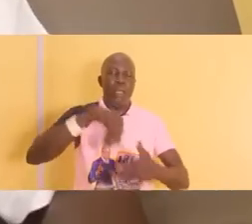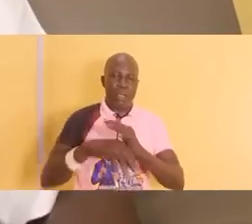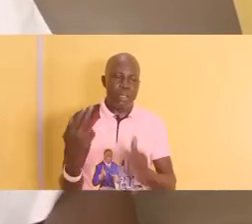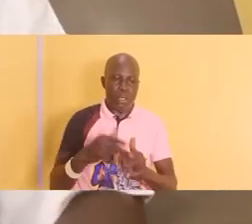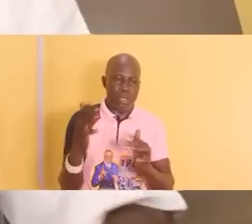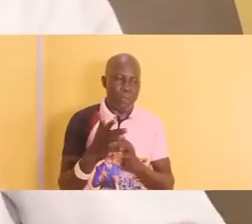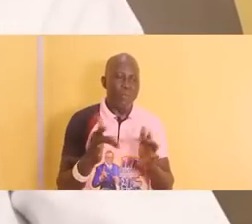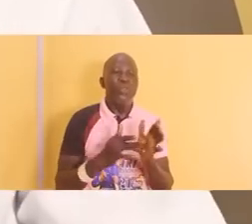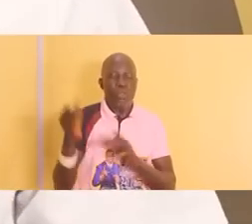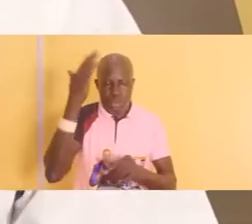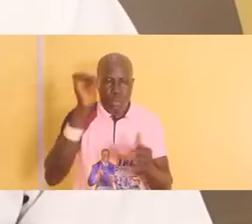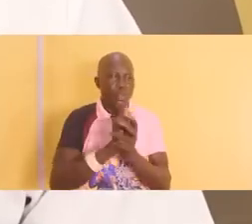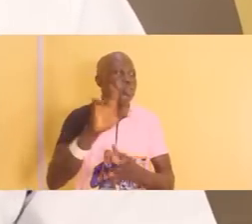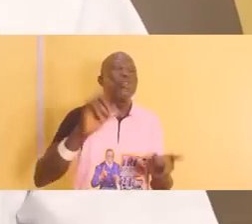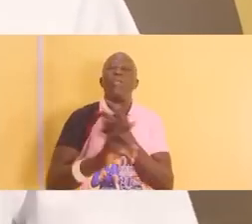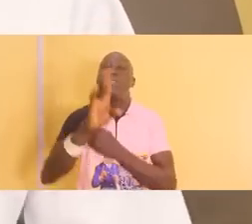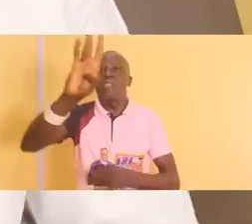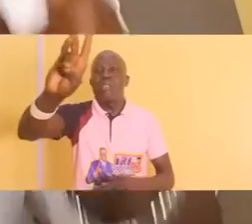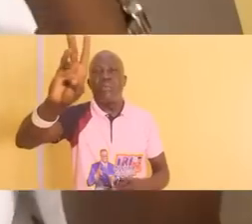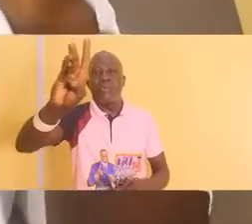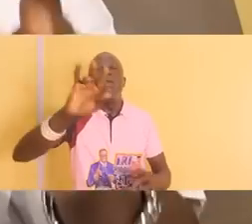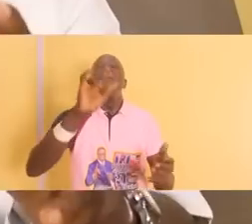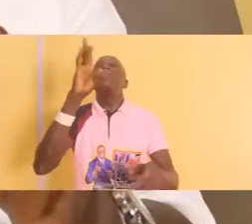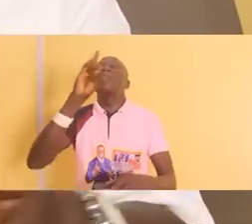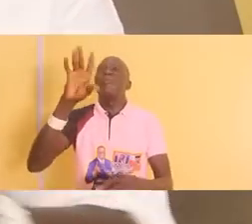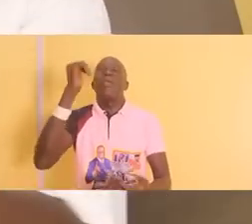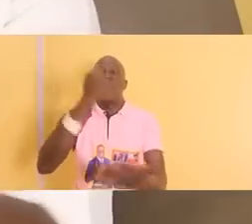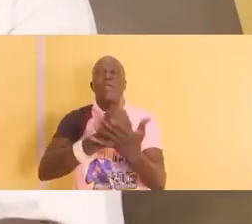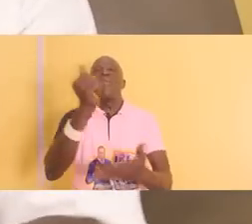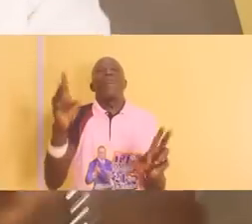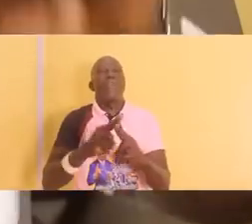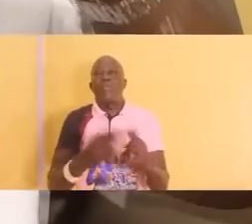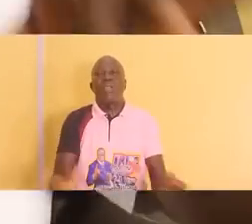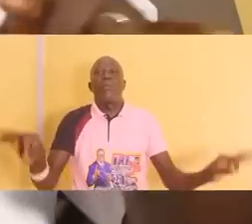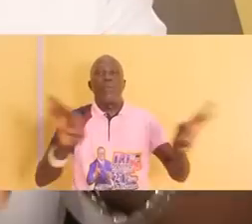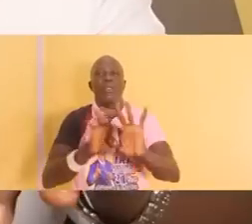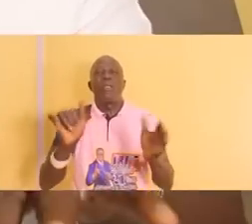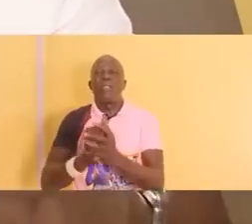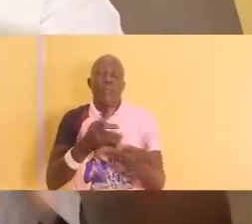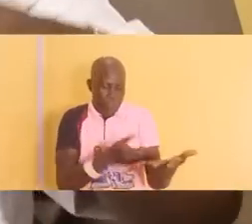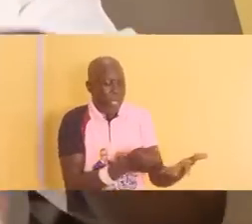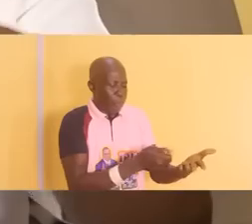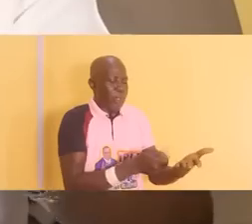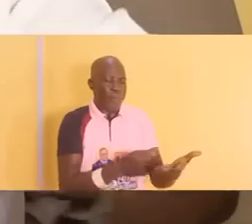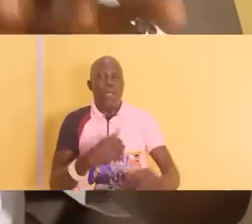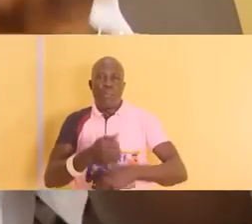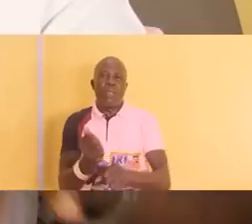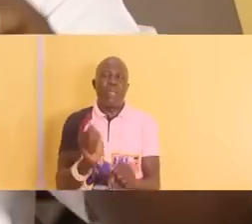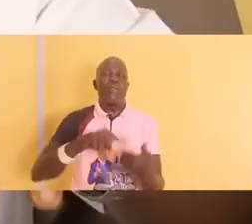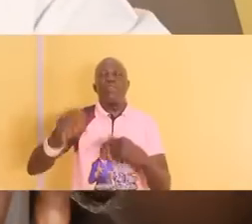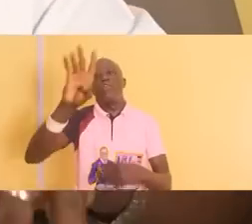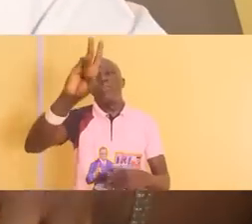Amen. Catch fire. You know today is a joke. Amen. Amen. You start seven years. You start seven years.